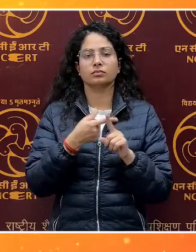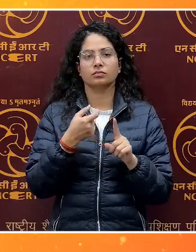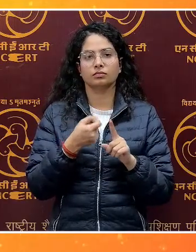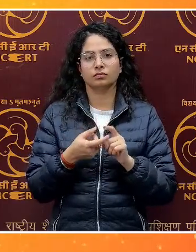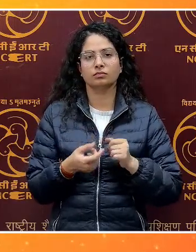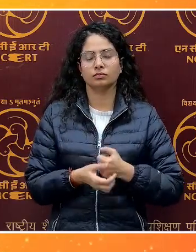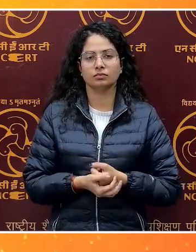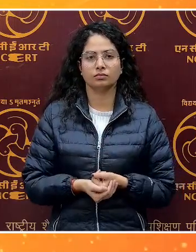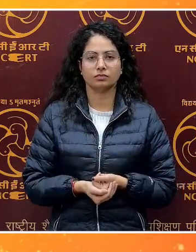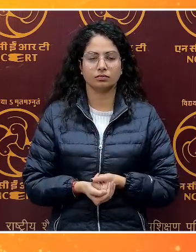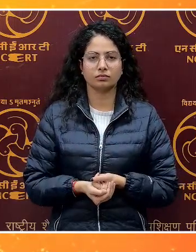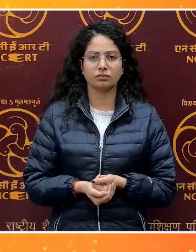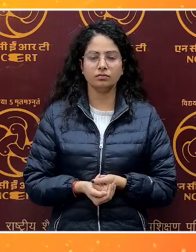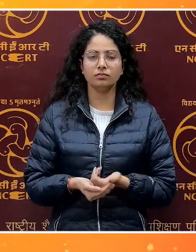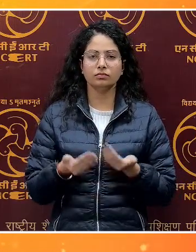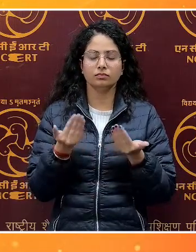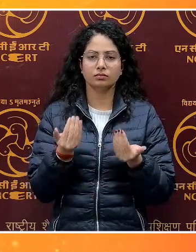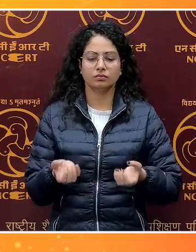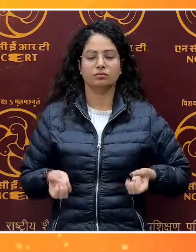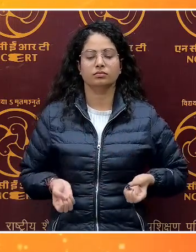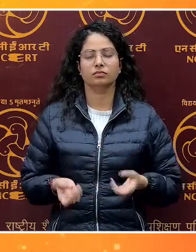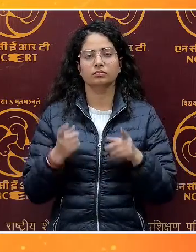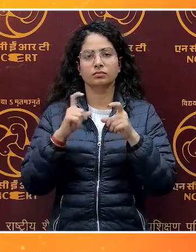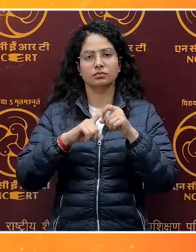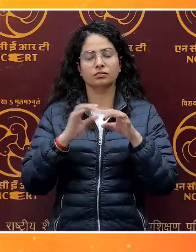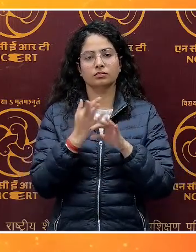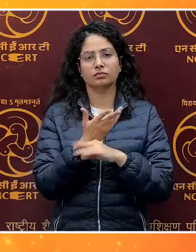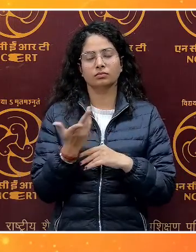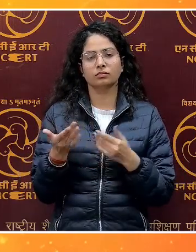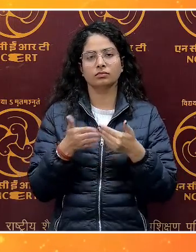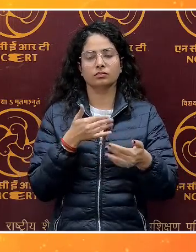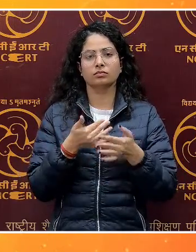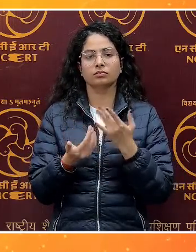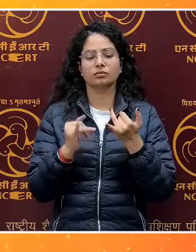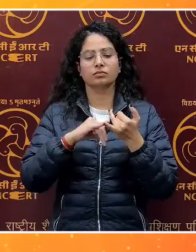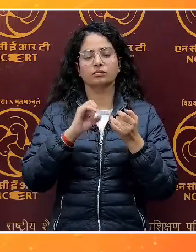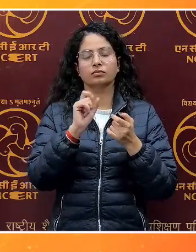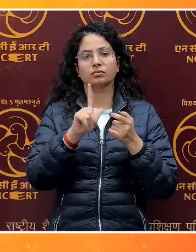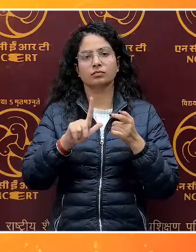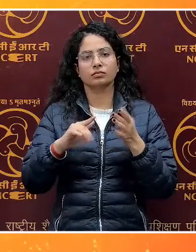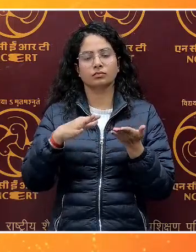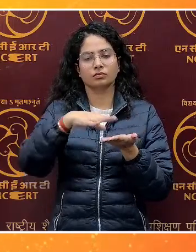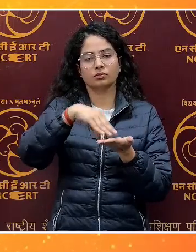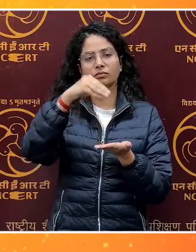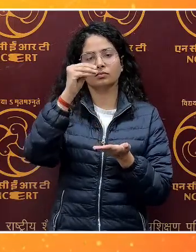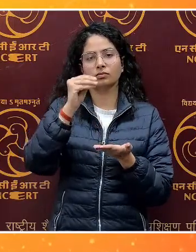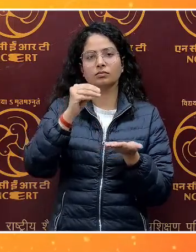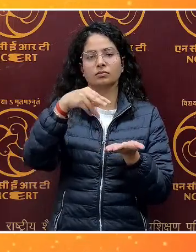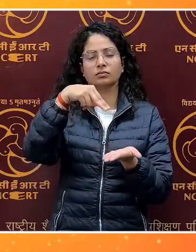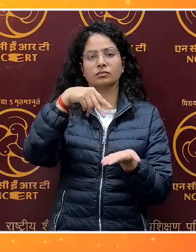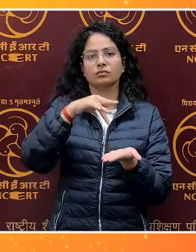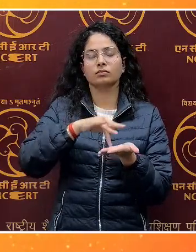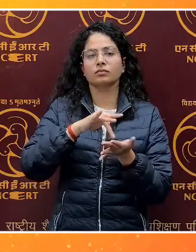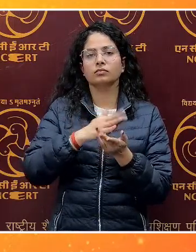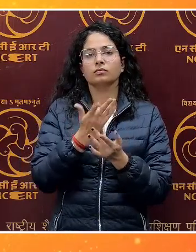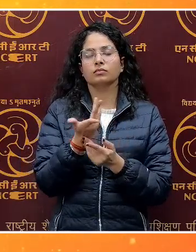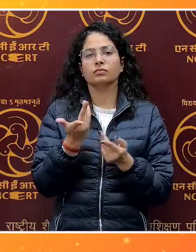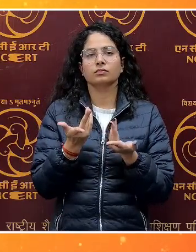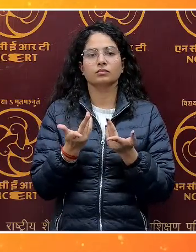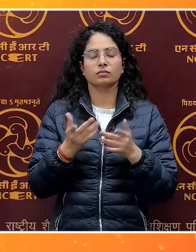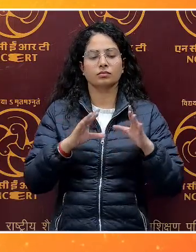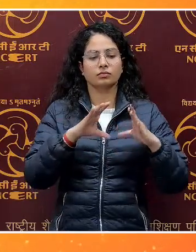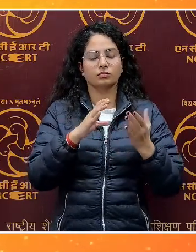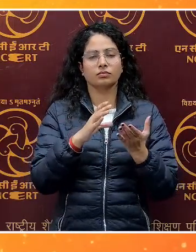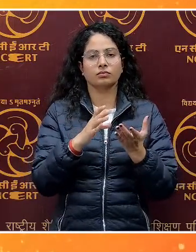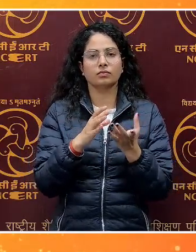Okay. Okay. So here we begin with the question. A solid is in the shape of a cone standing on a hemisphere with